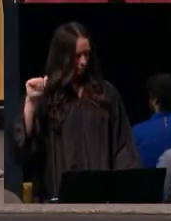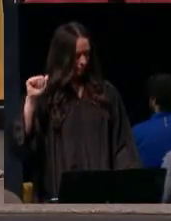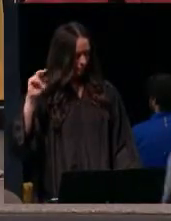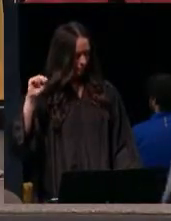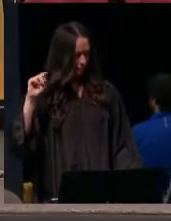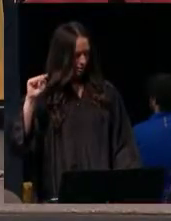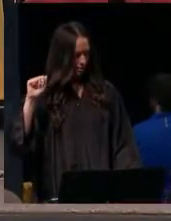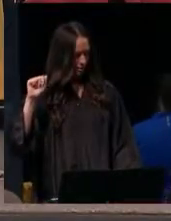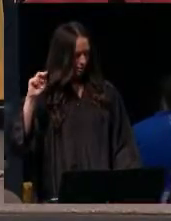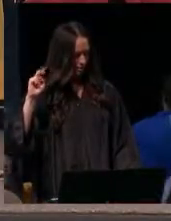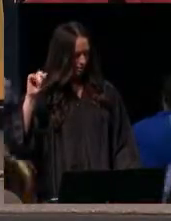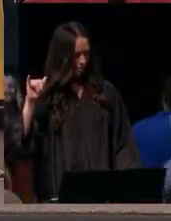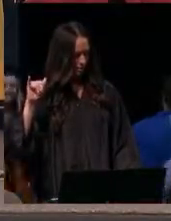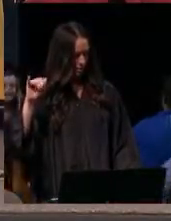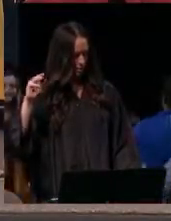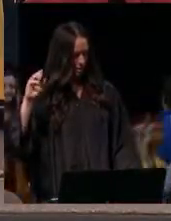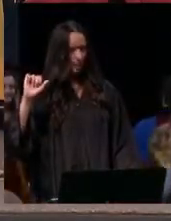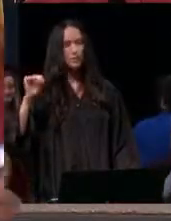Antone Marchman.